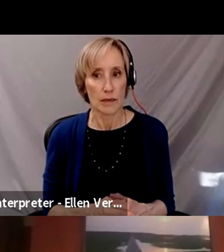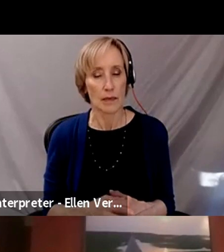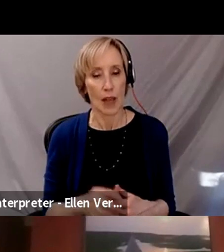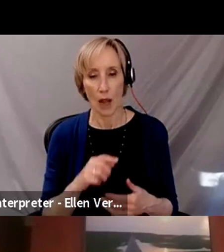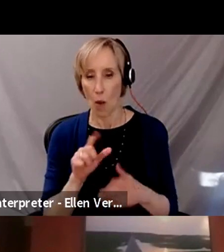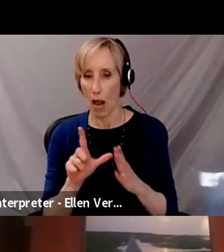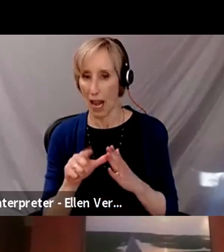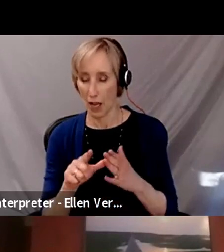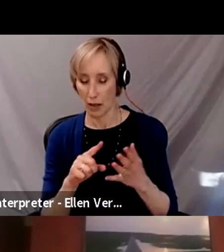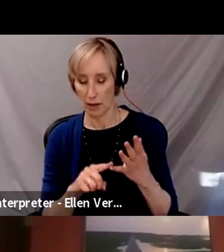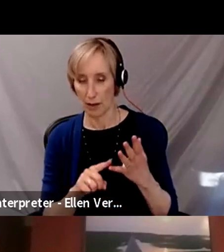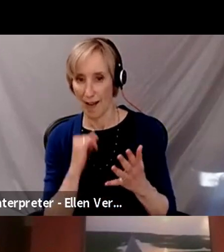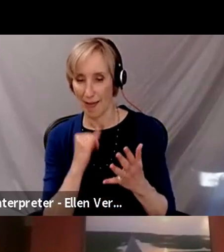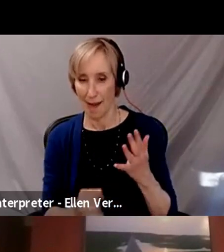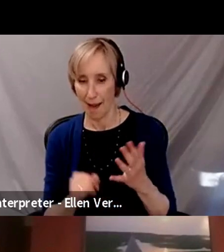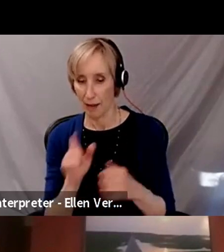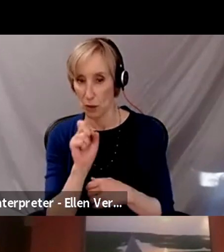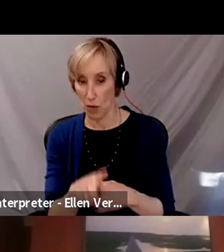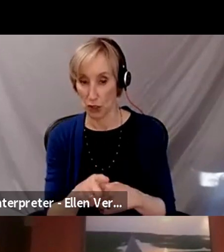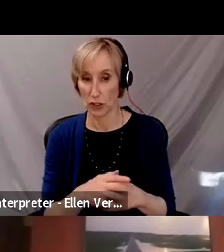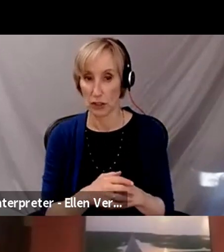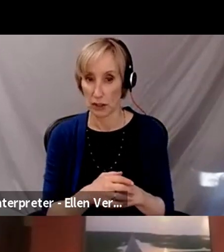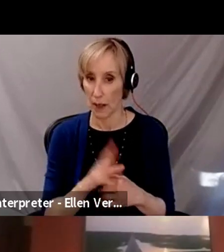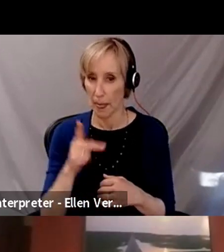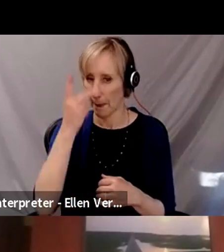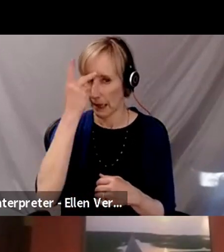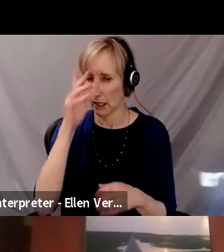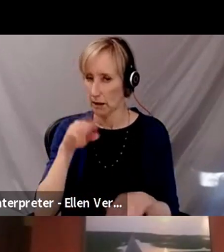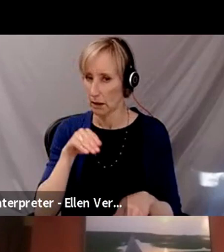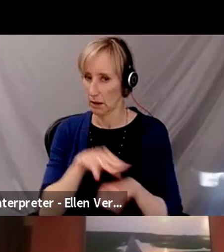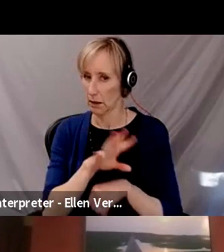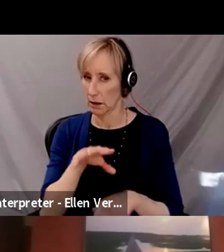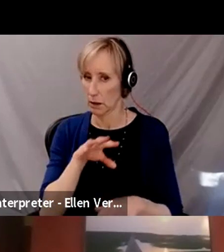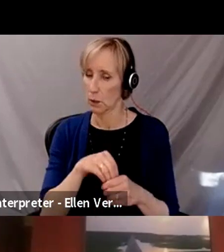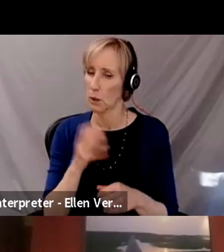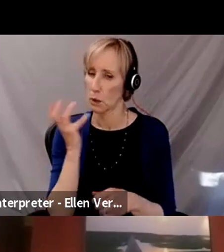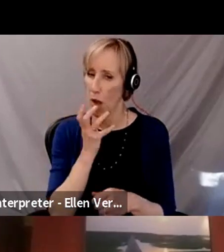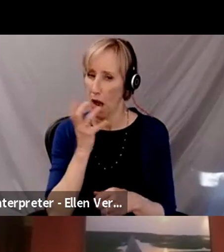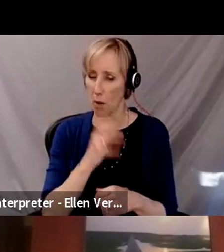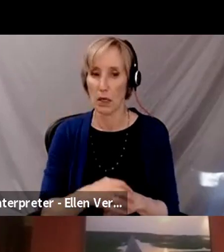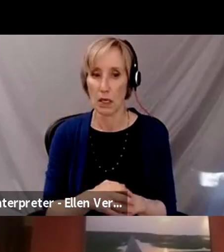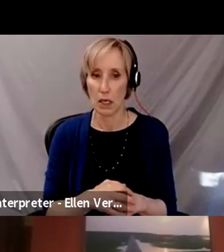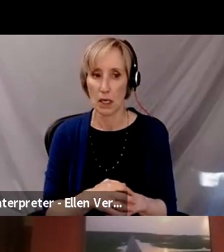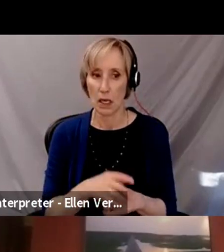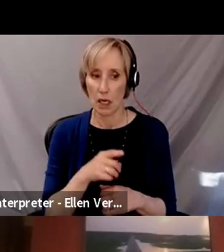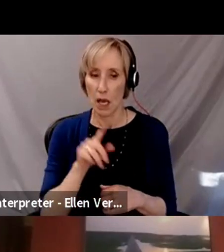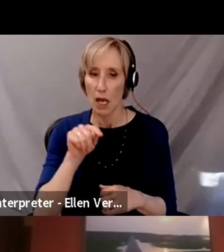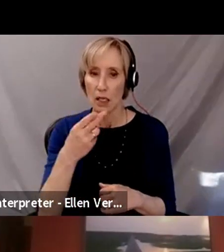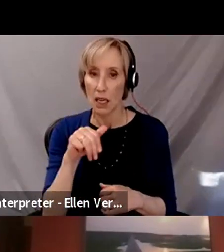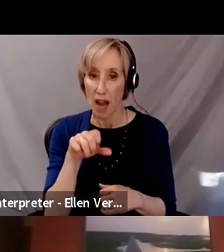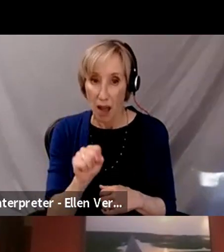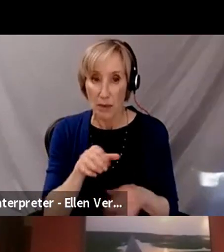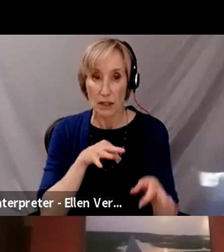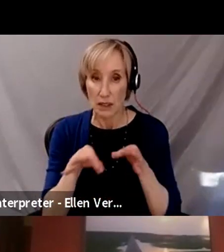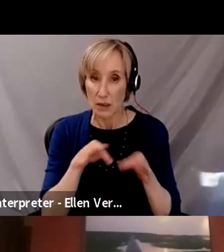questions. But for me, I'm constant. Thomas was pointing out the lack of